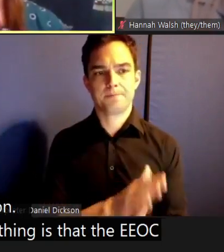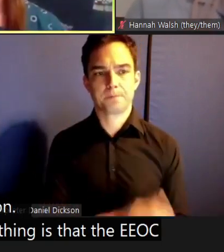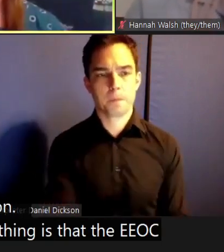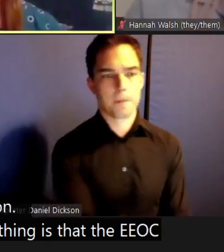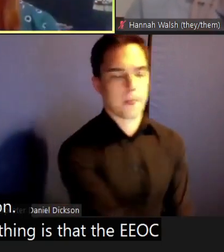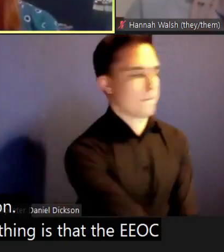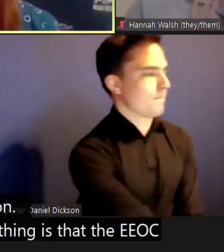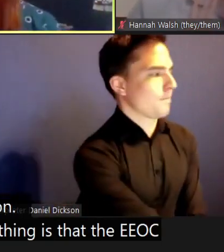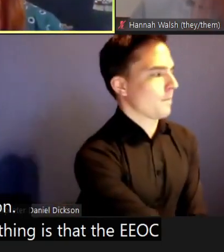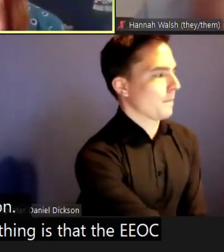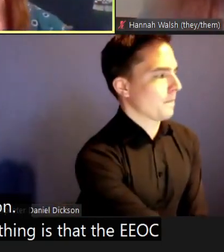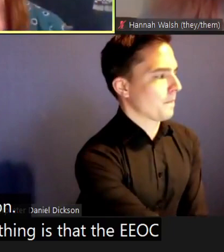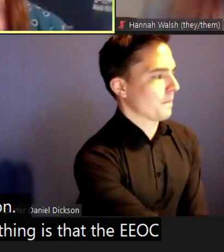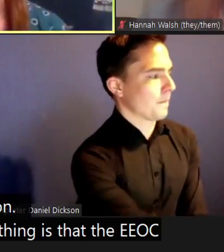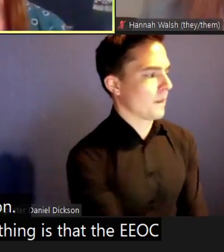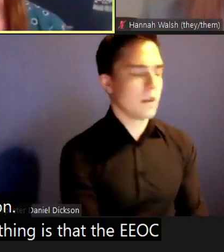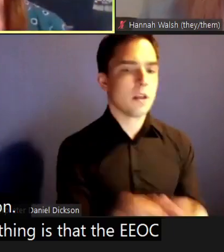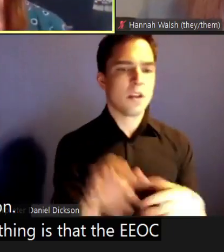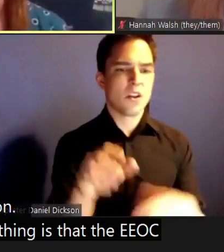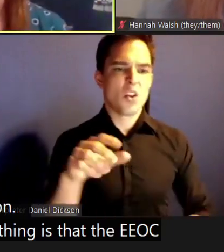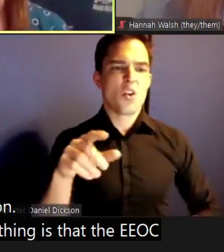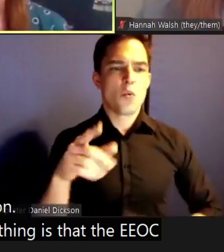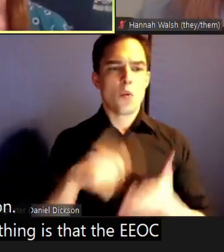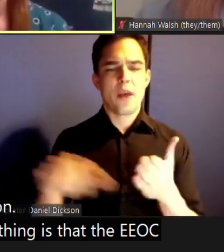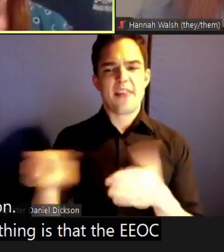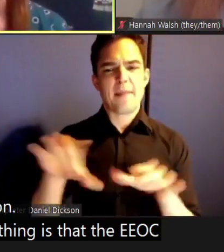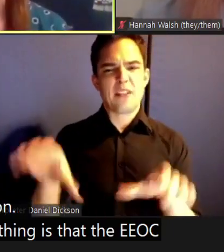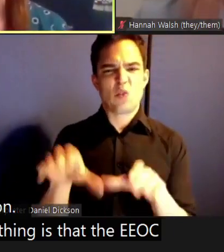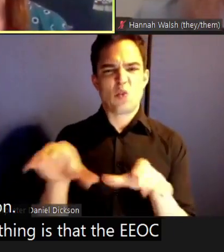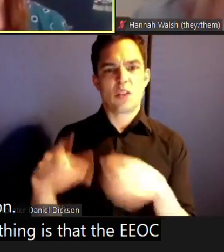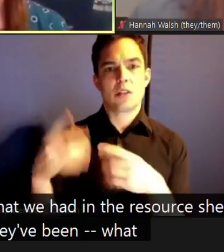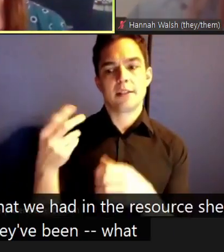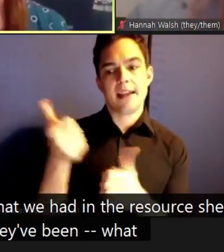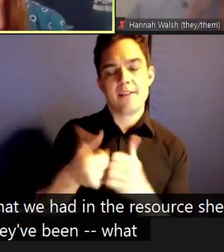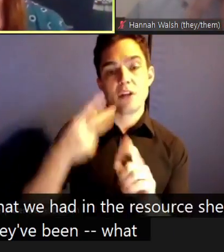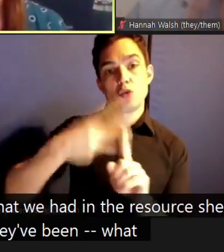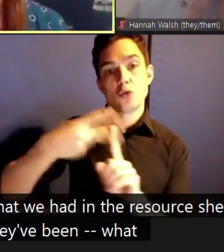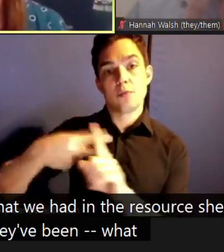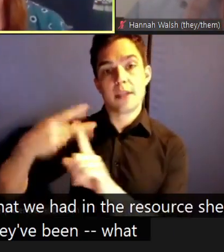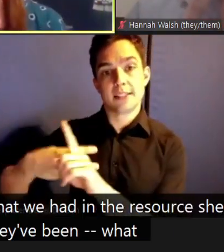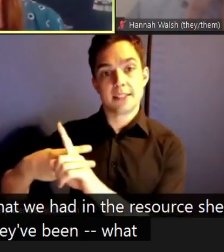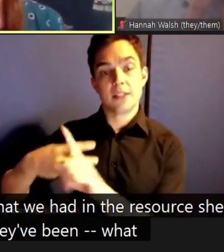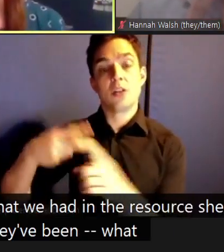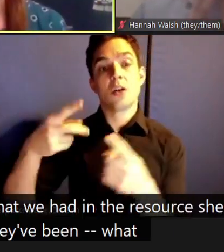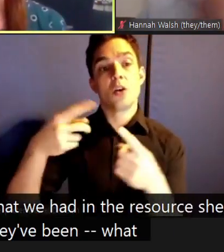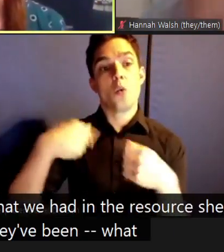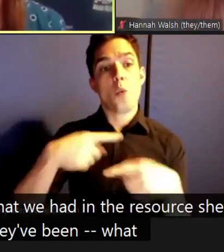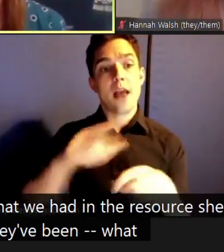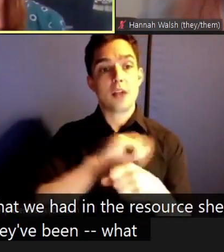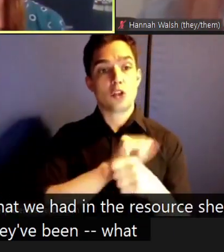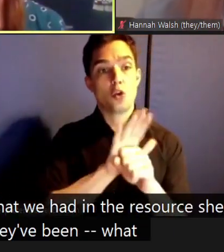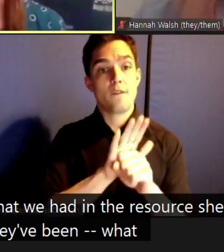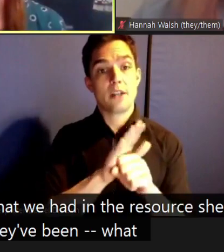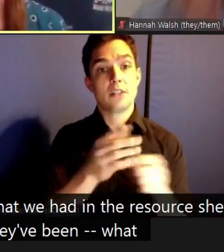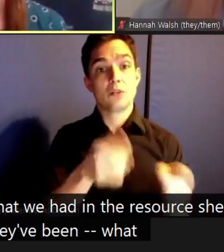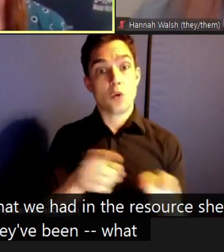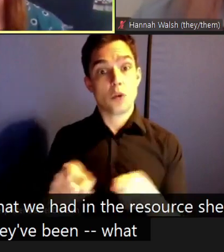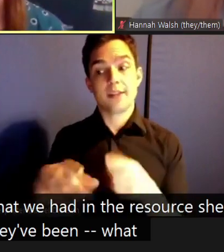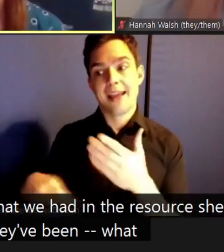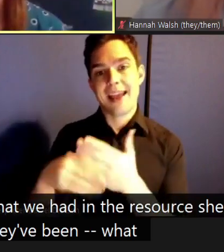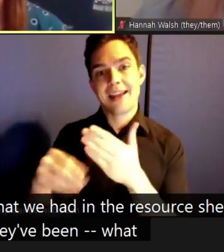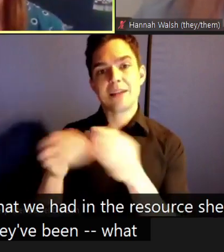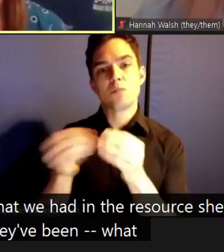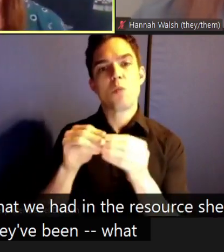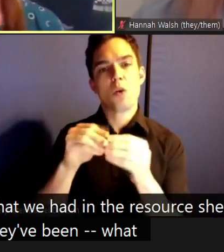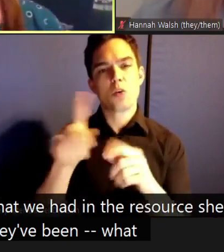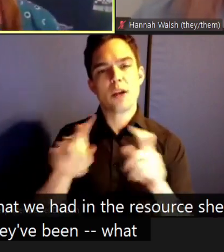the EEOC has been doing essentially is every couple of months as COVID has gone on, they've been adding additional questions as more issues have come